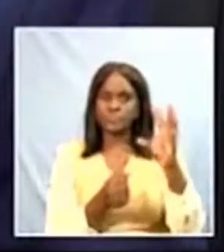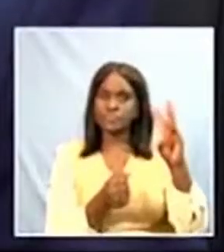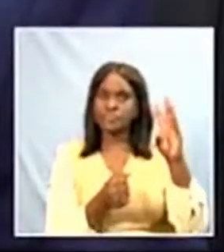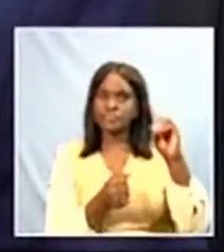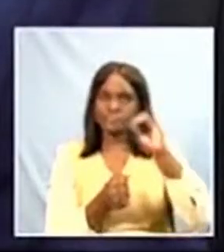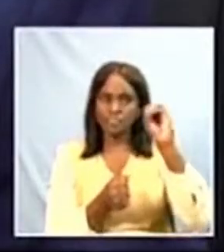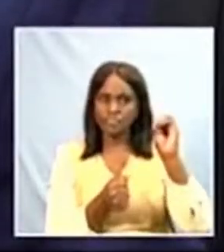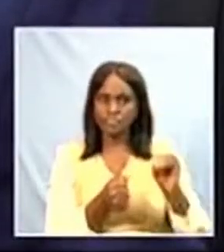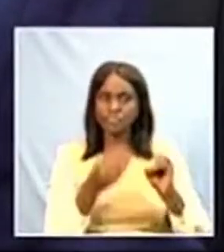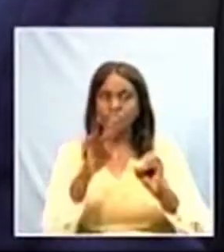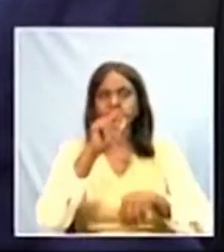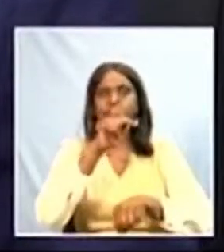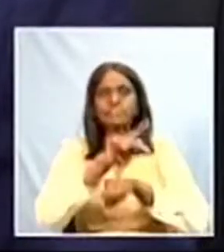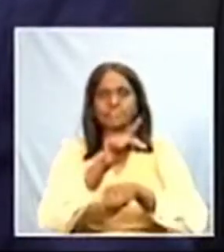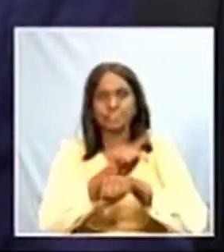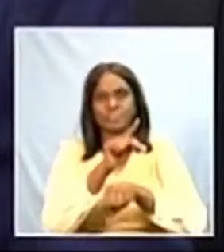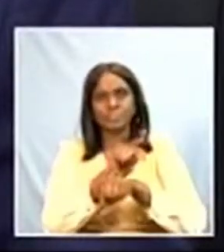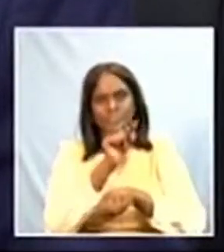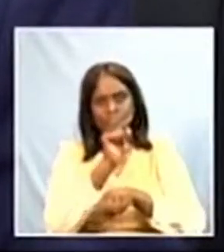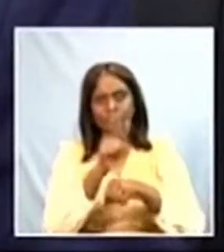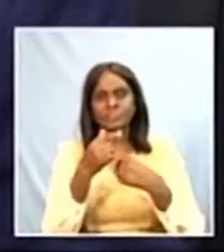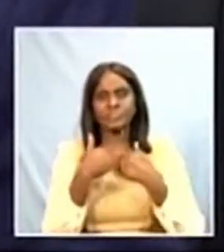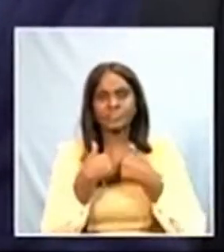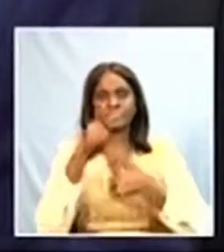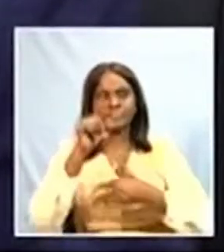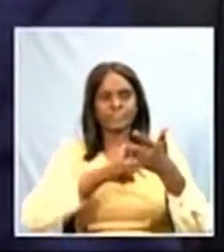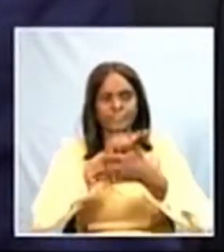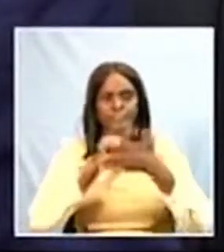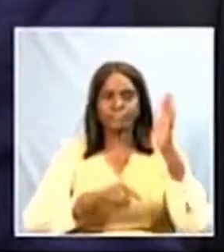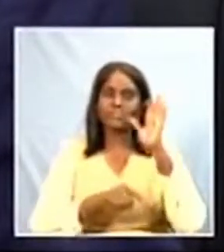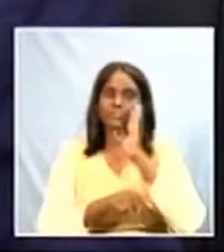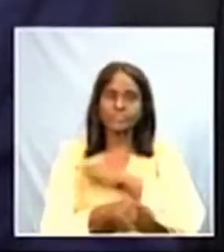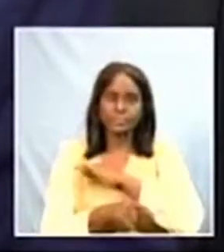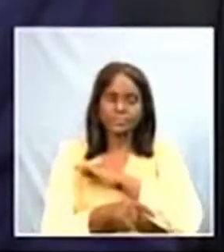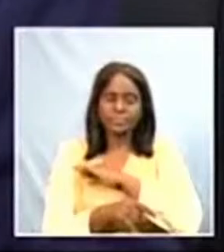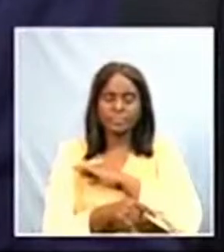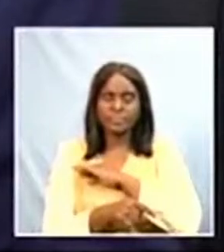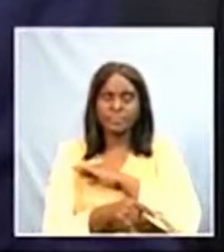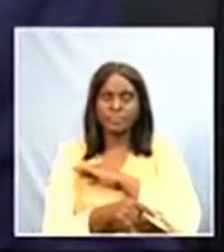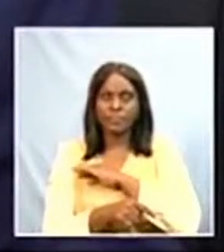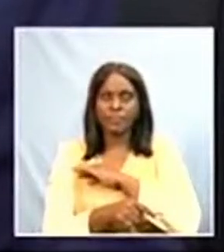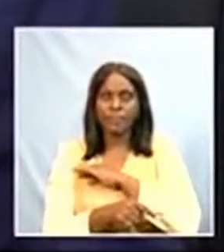60% of the projects have been terminated.